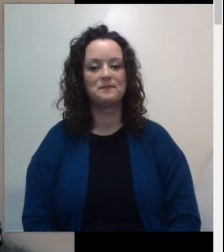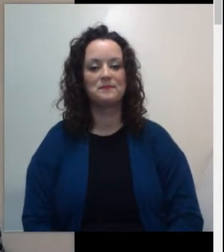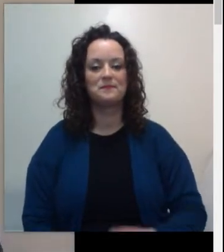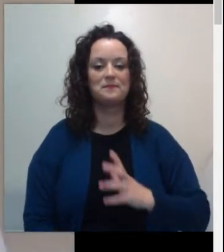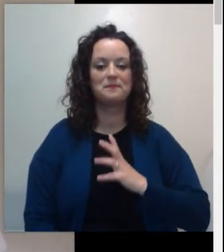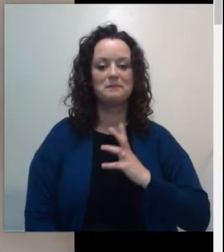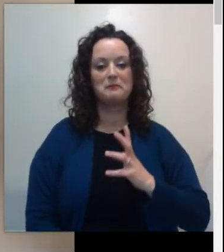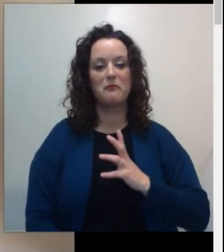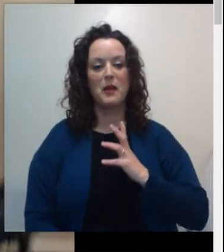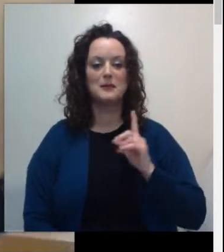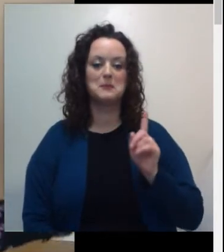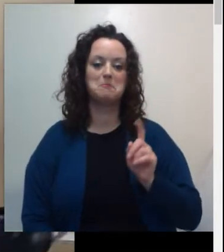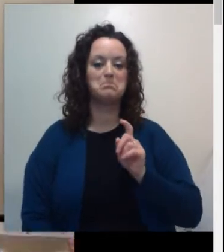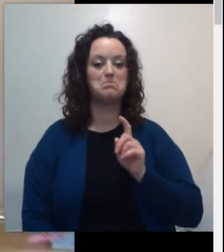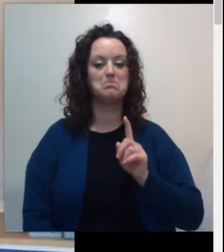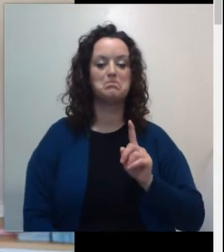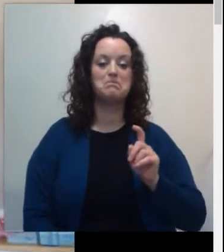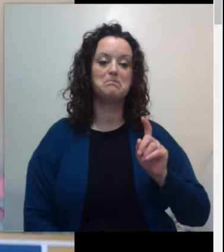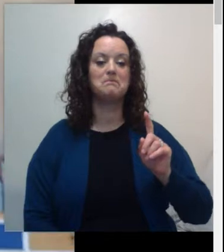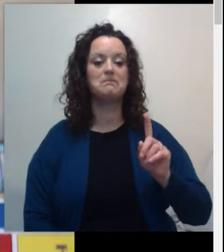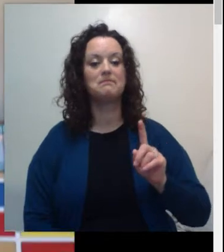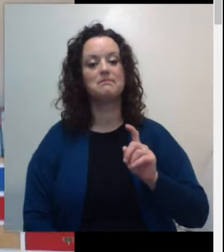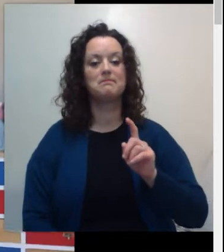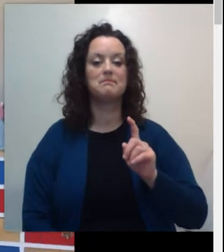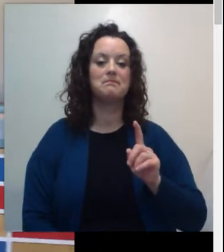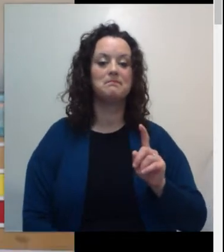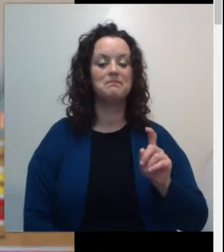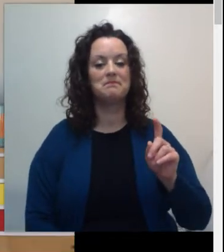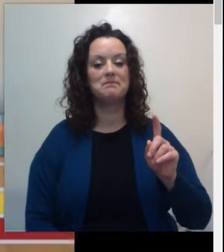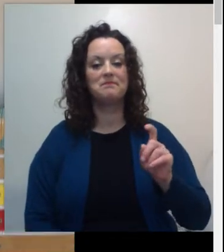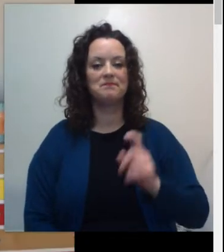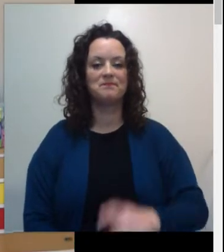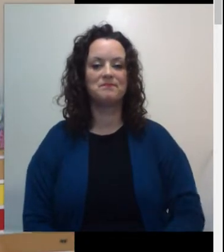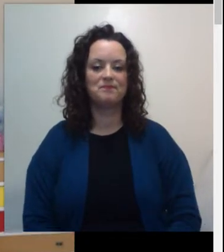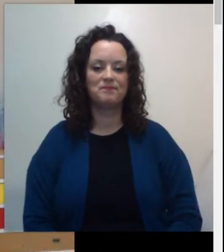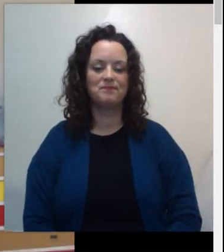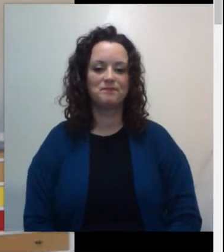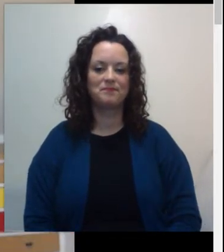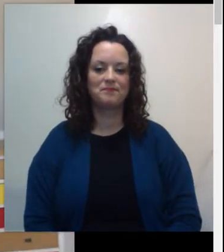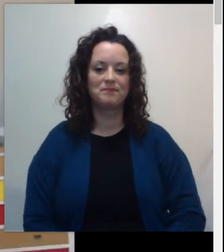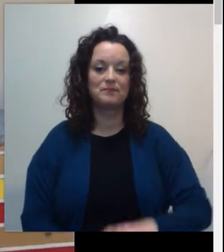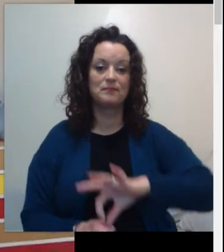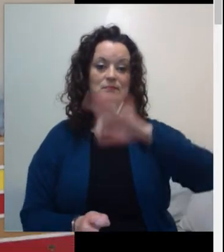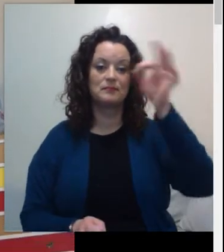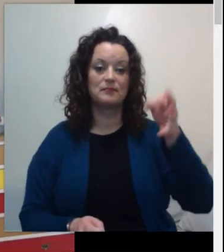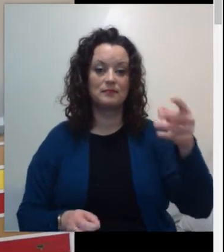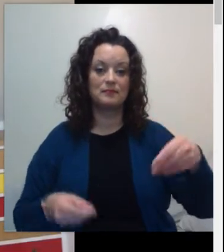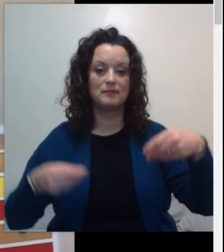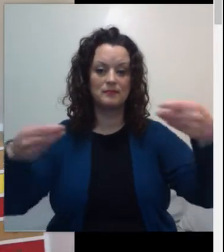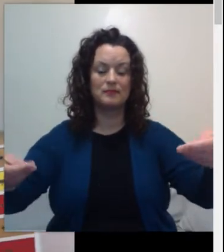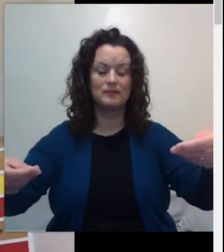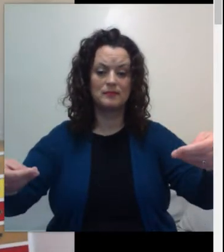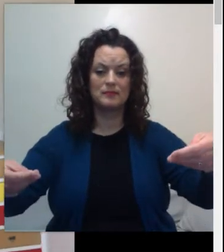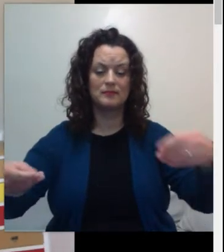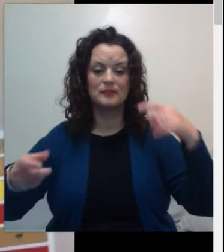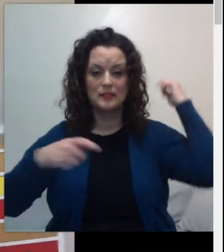Pretty fancy. All right, I stuck that there. Yes.